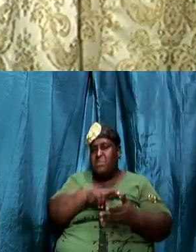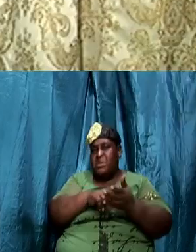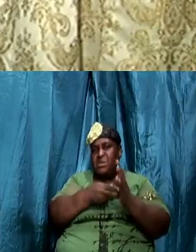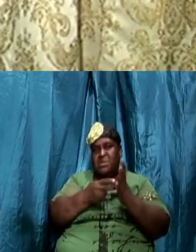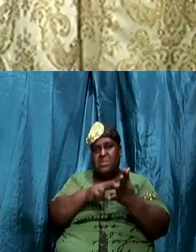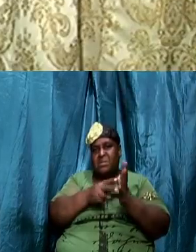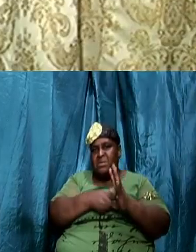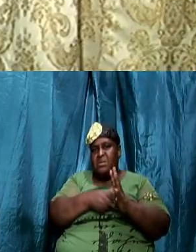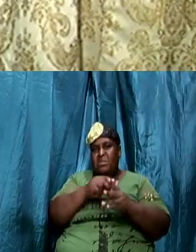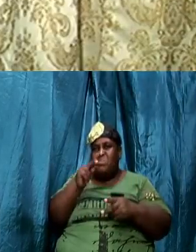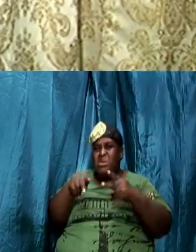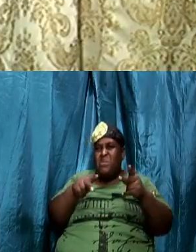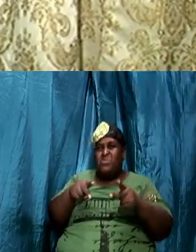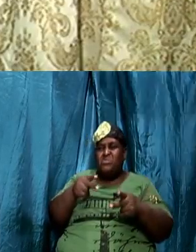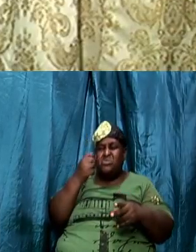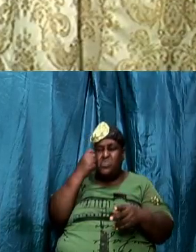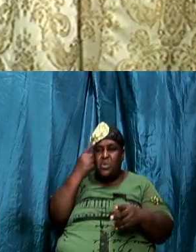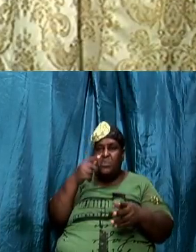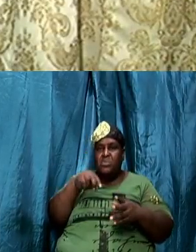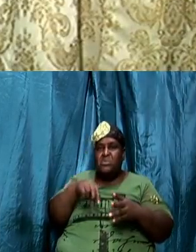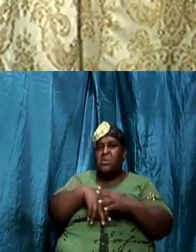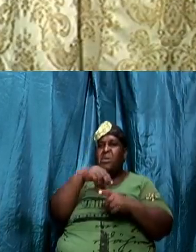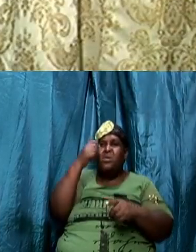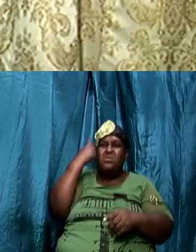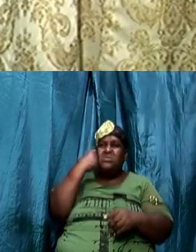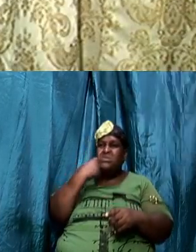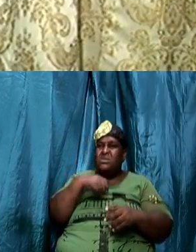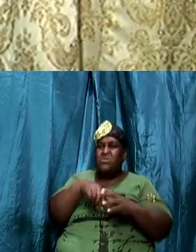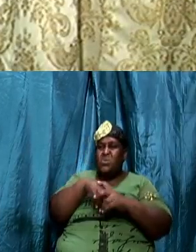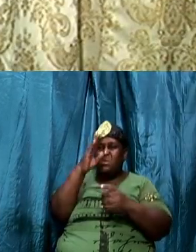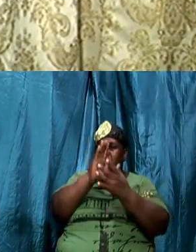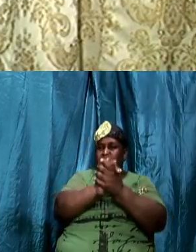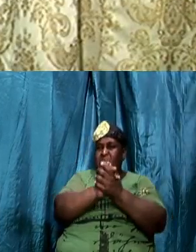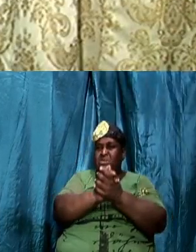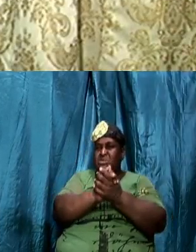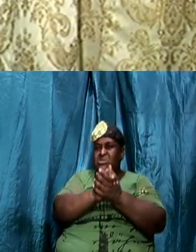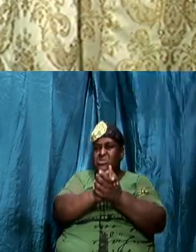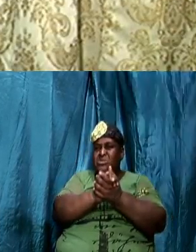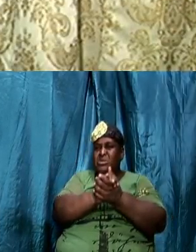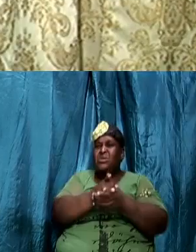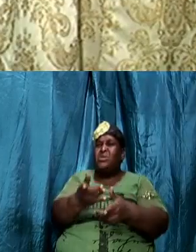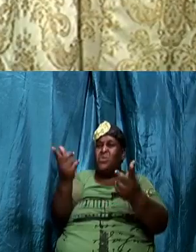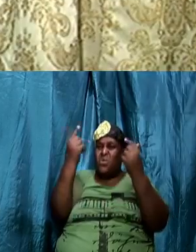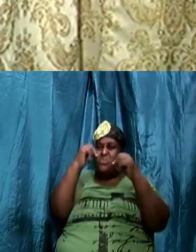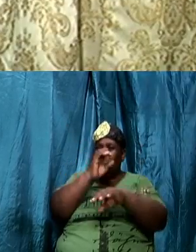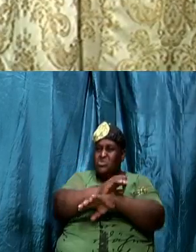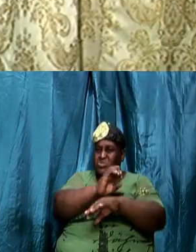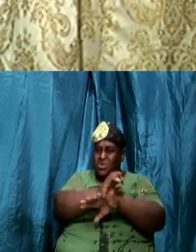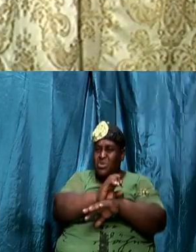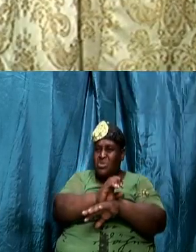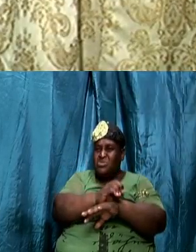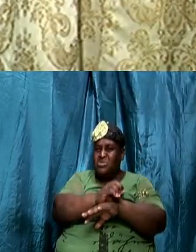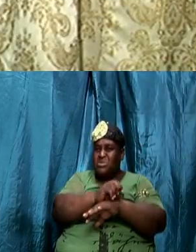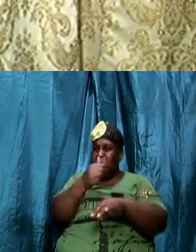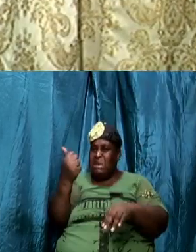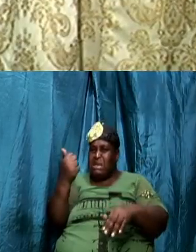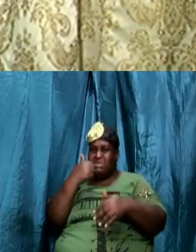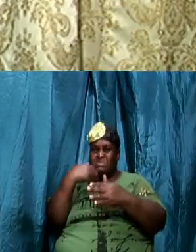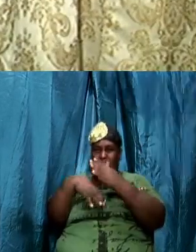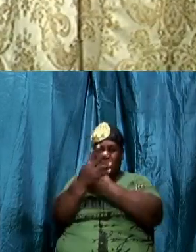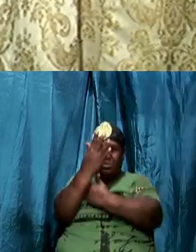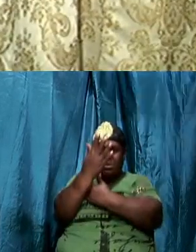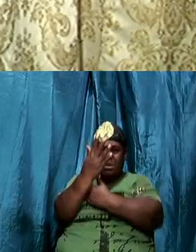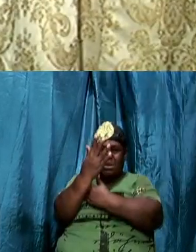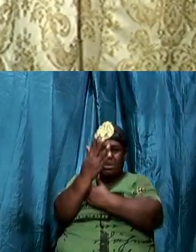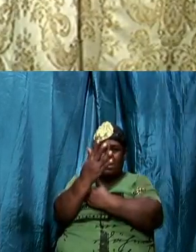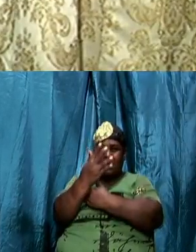last night and then come to church this morning and run, come in and just start. We have messed up what worship is. We have messed